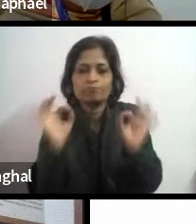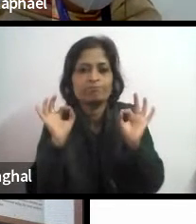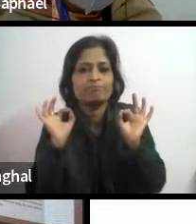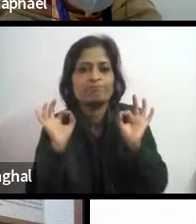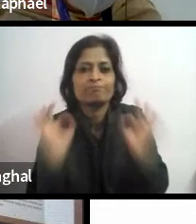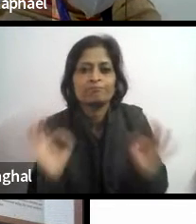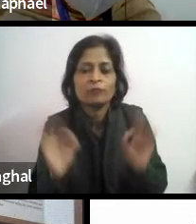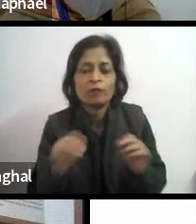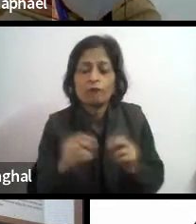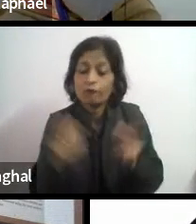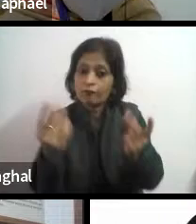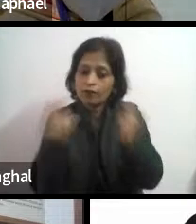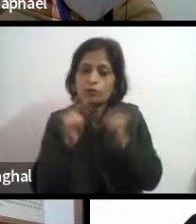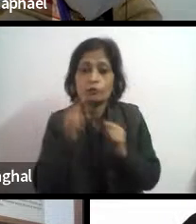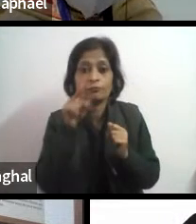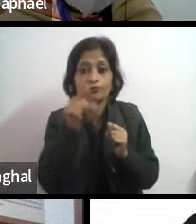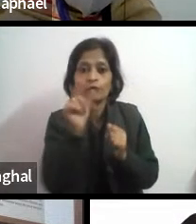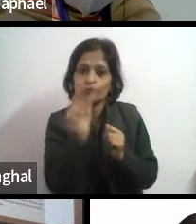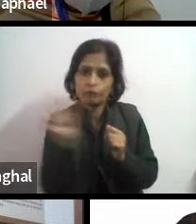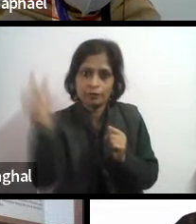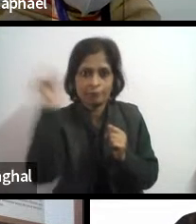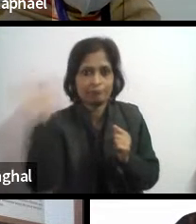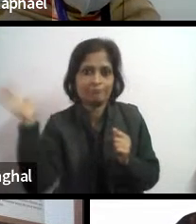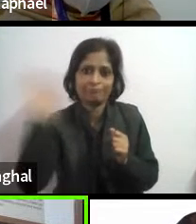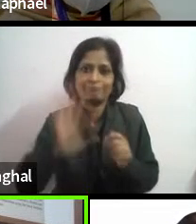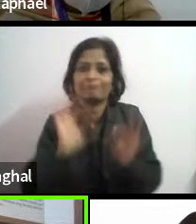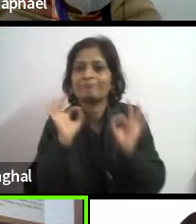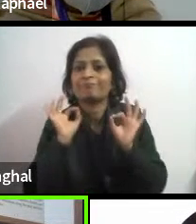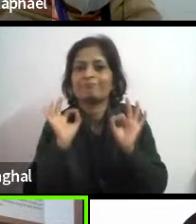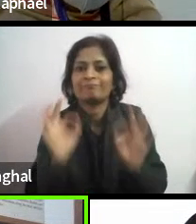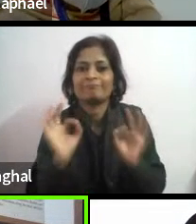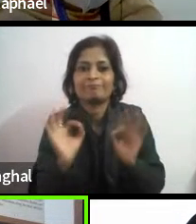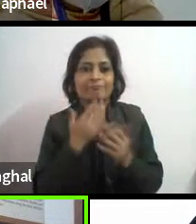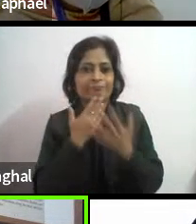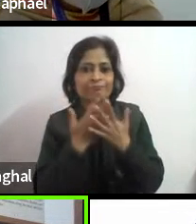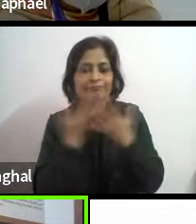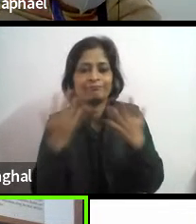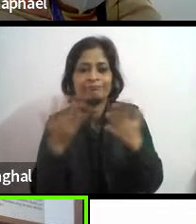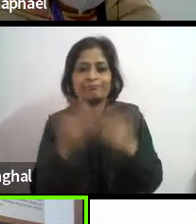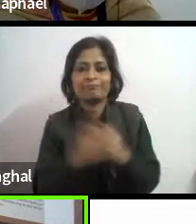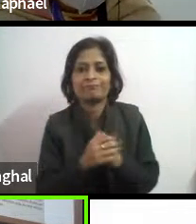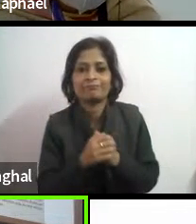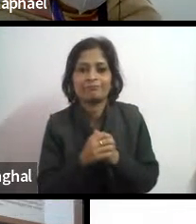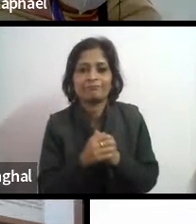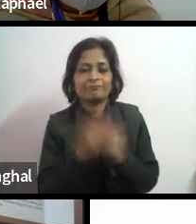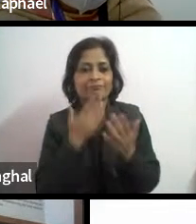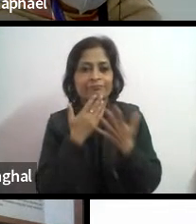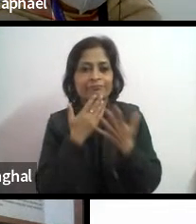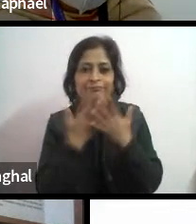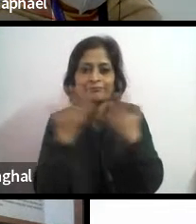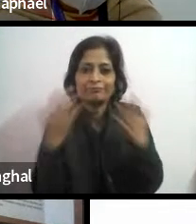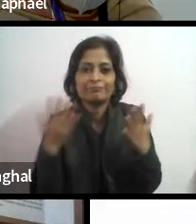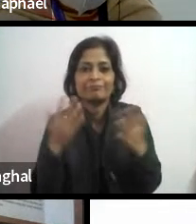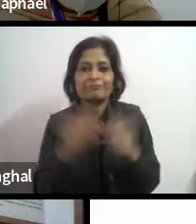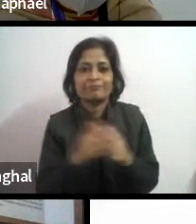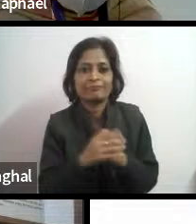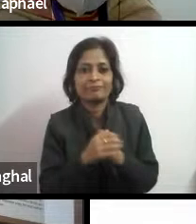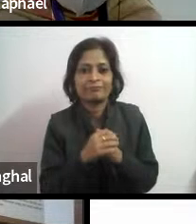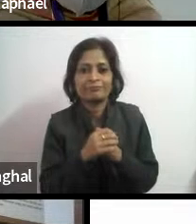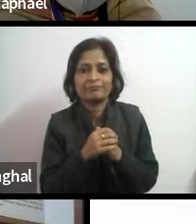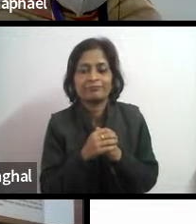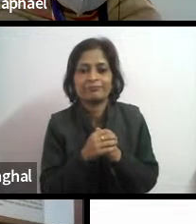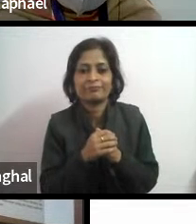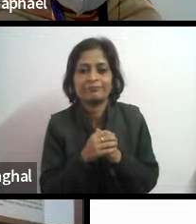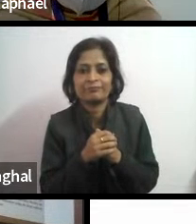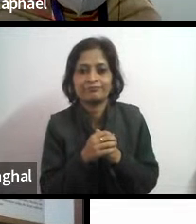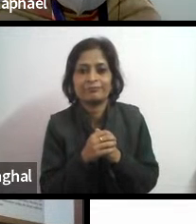soon to visit your university. Thank you. Eagerly waiting. Thank you. Thank you so much. Thank you. Yes.